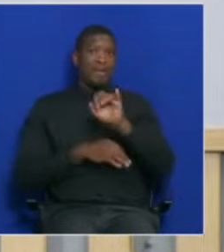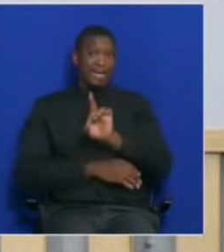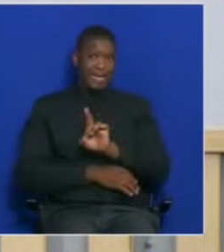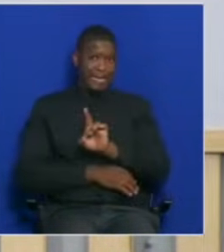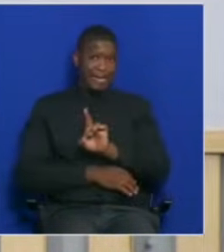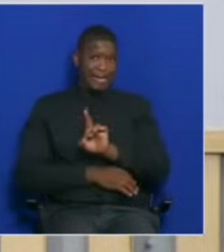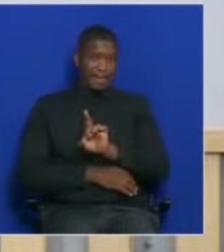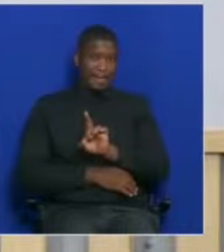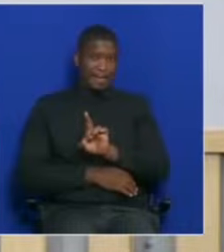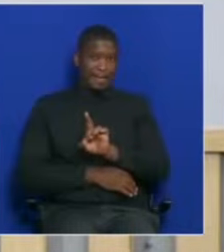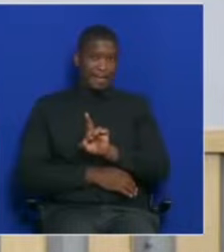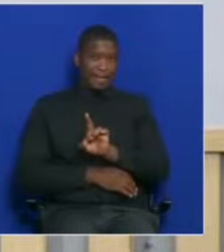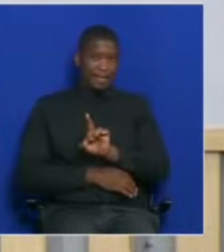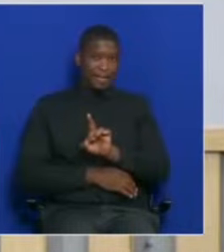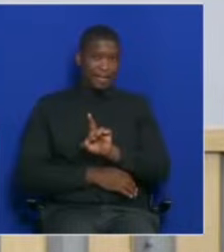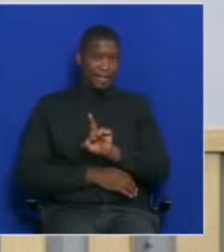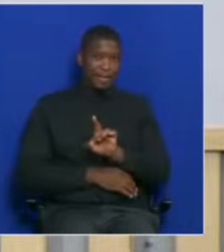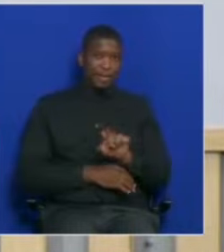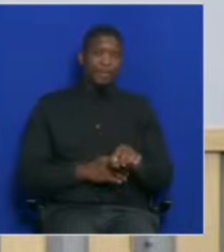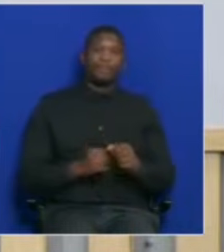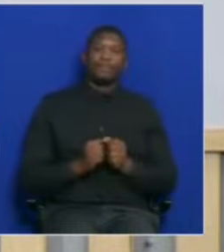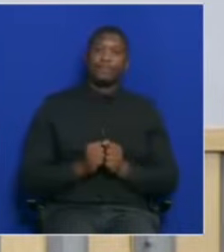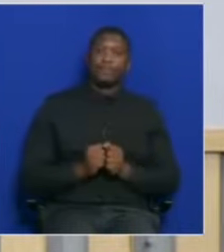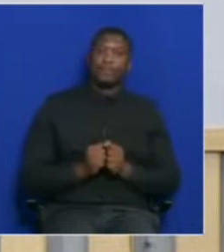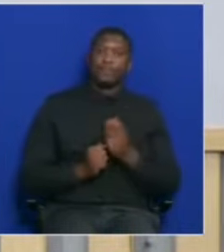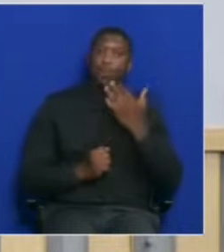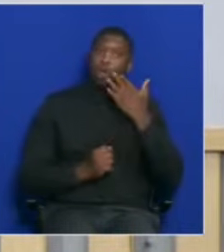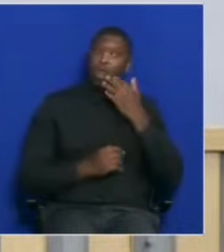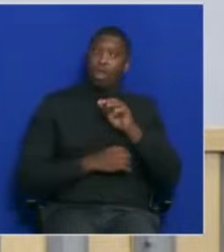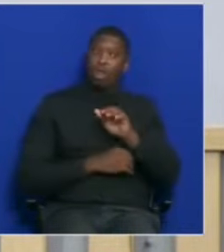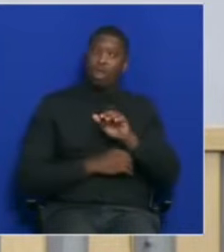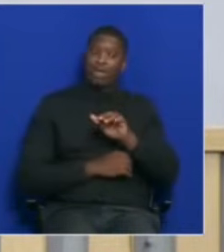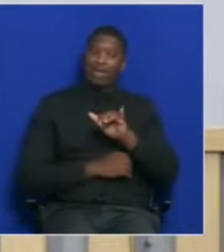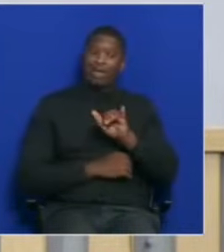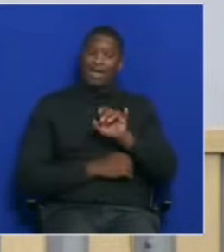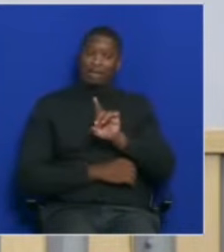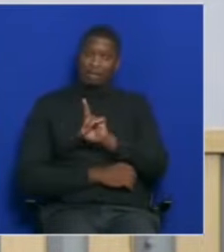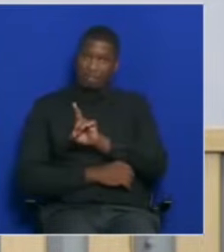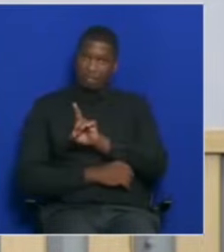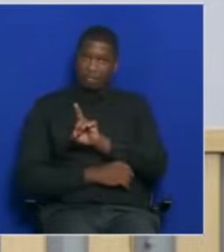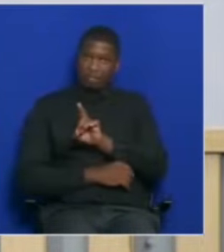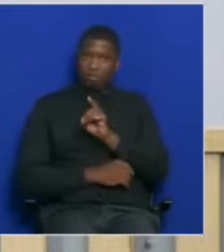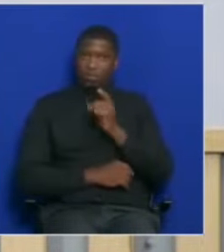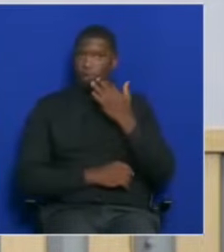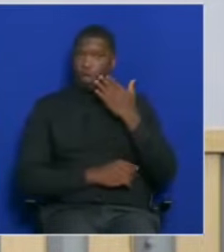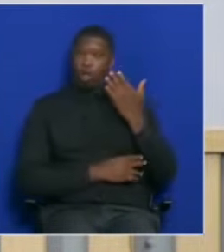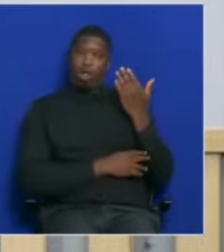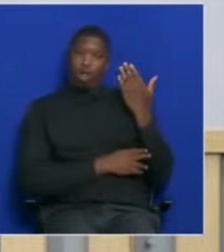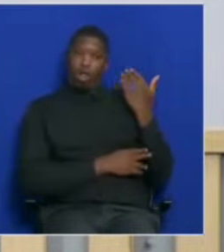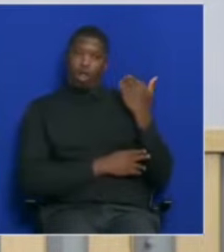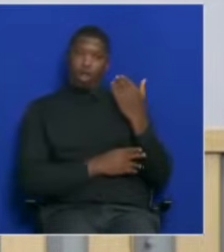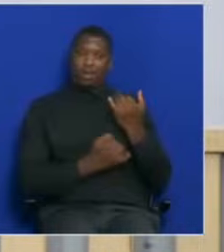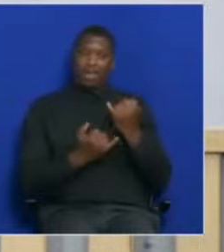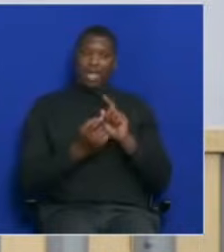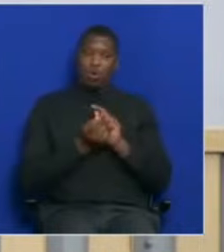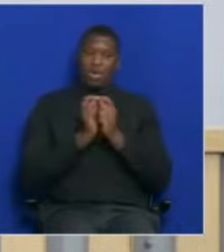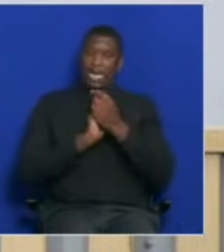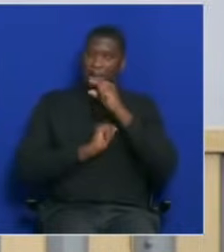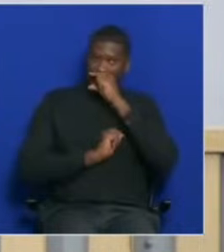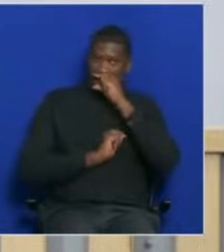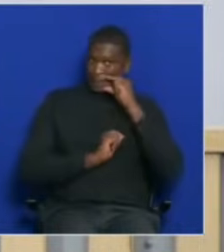when the ID then, which is IDEC now, started